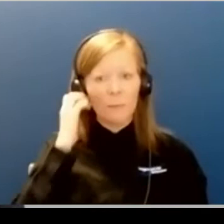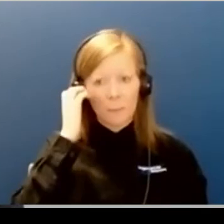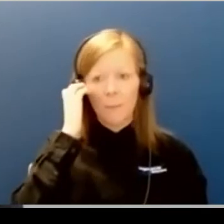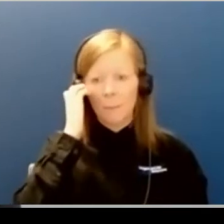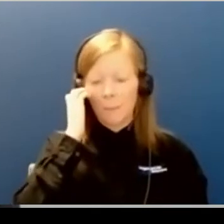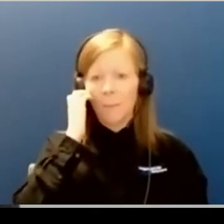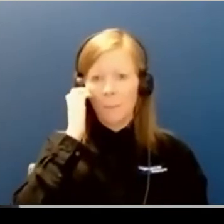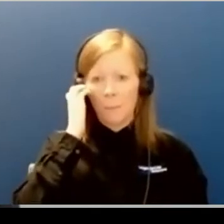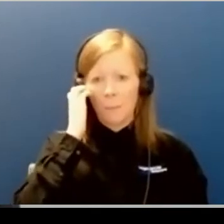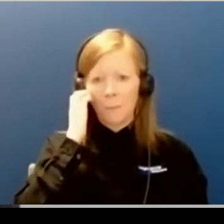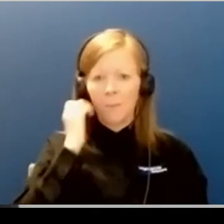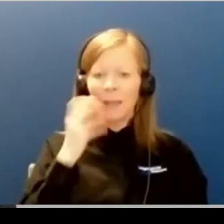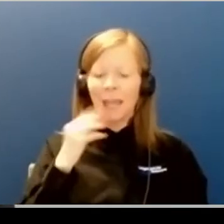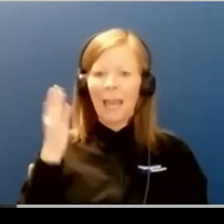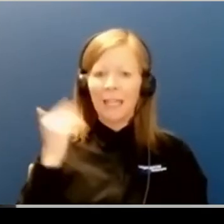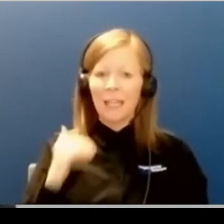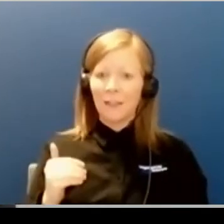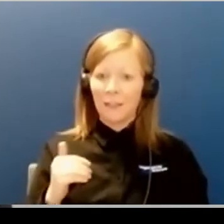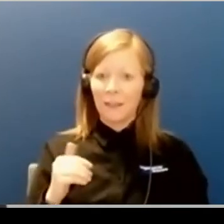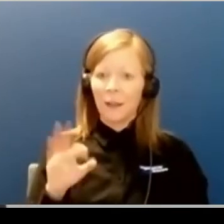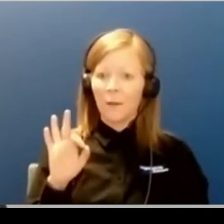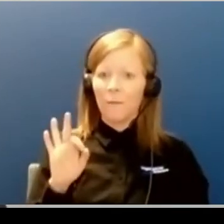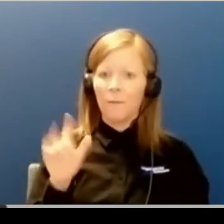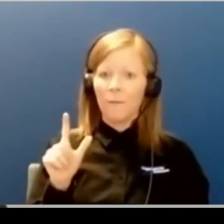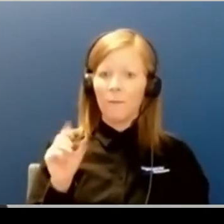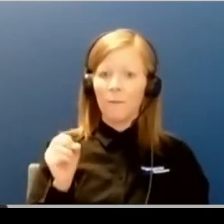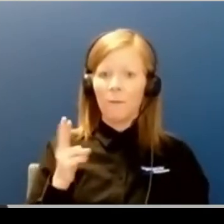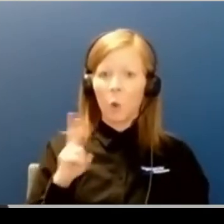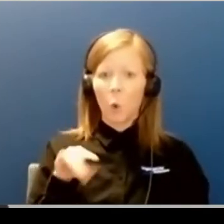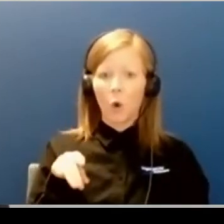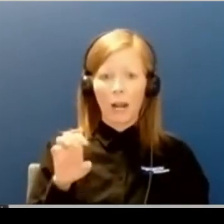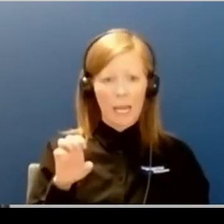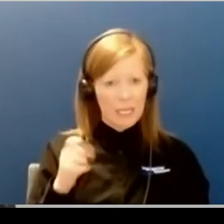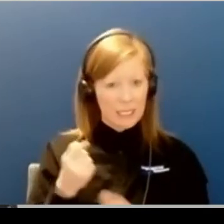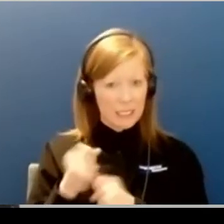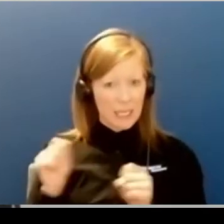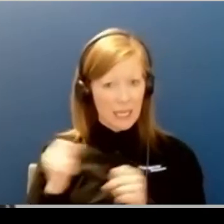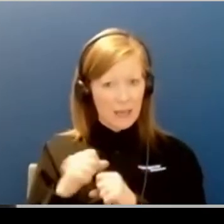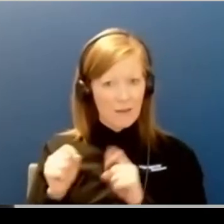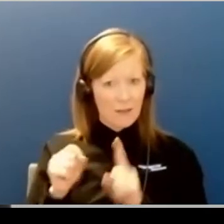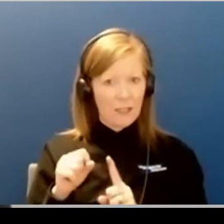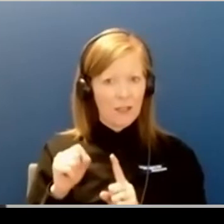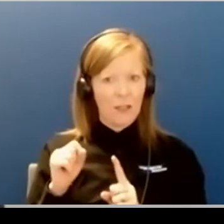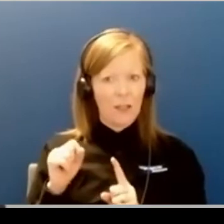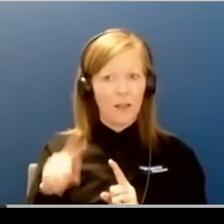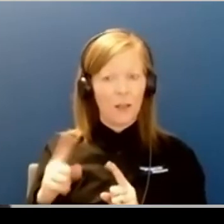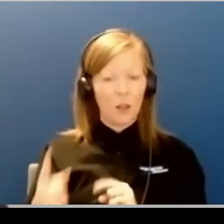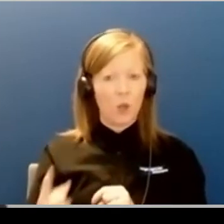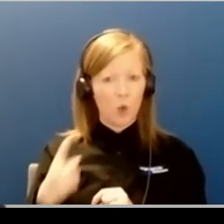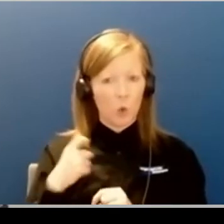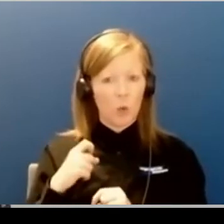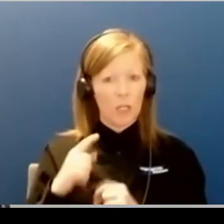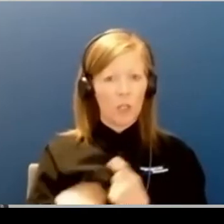And the safety of fluoride. So the question in particular was